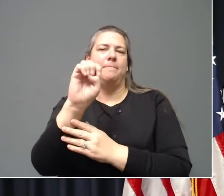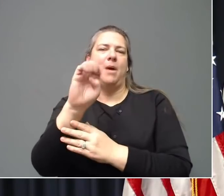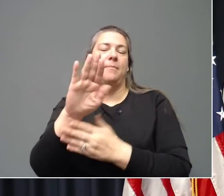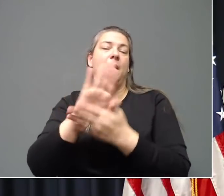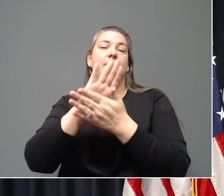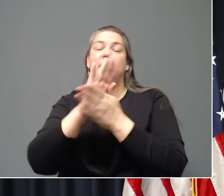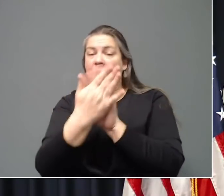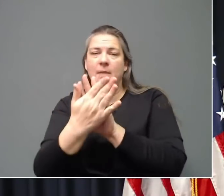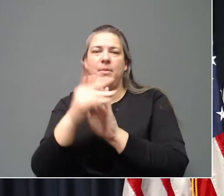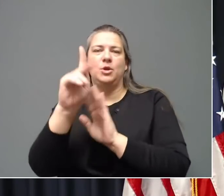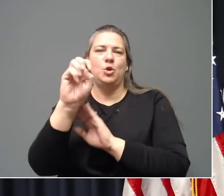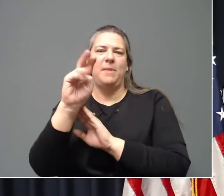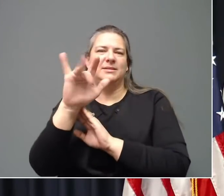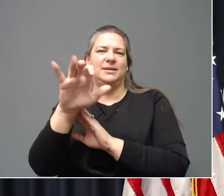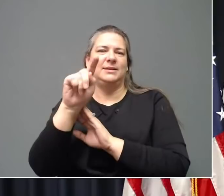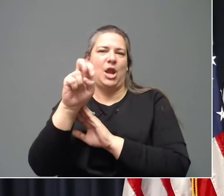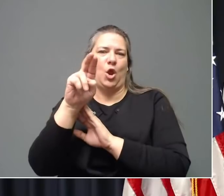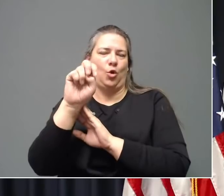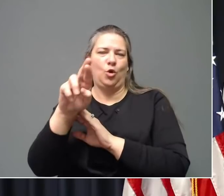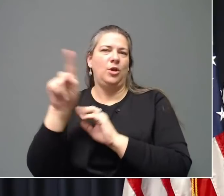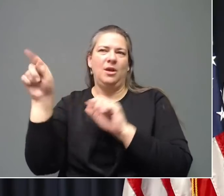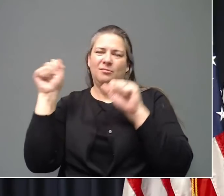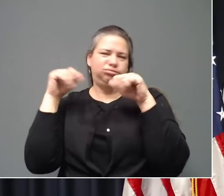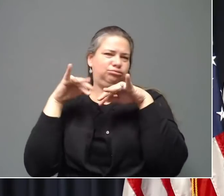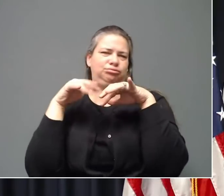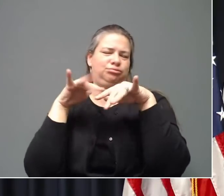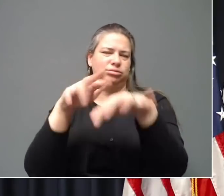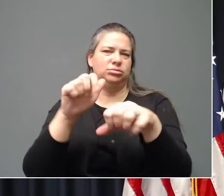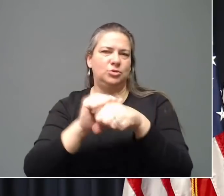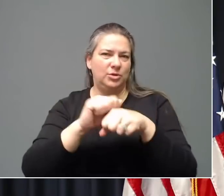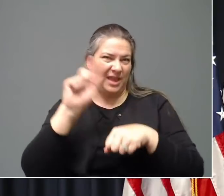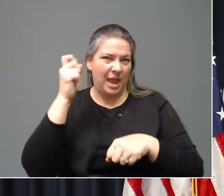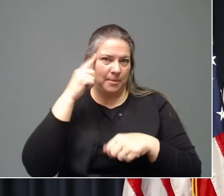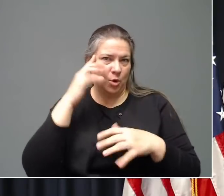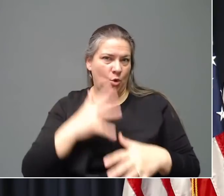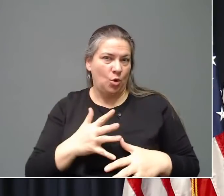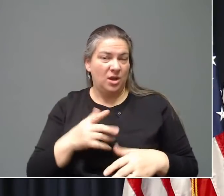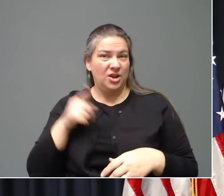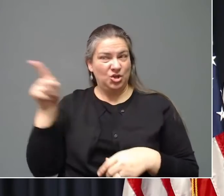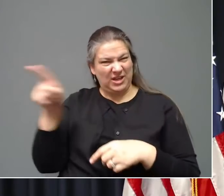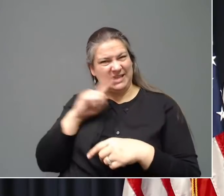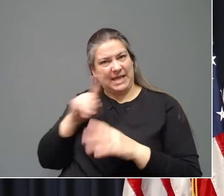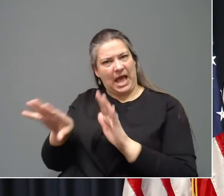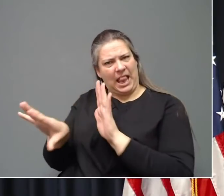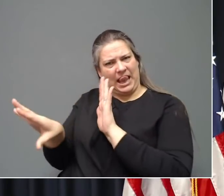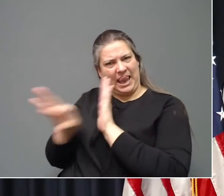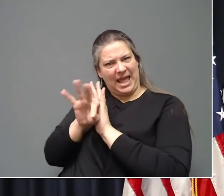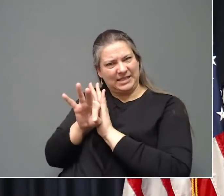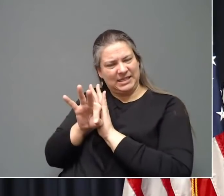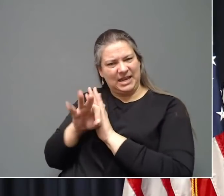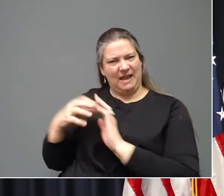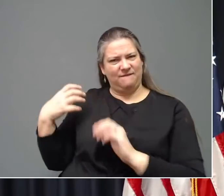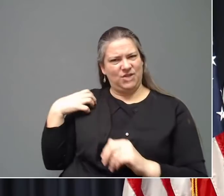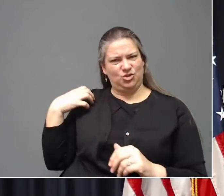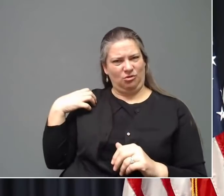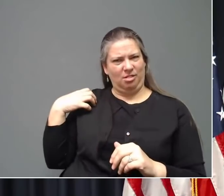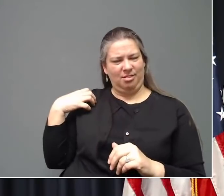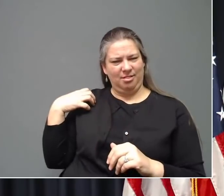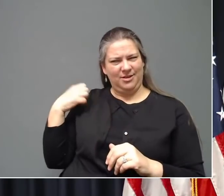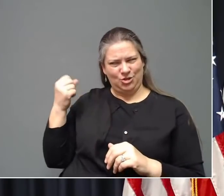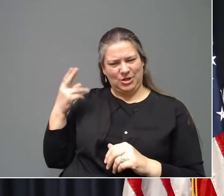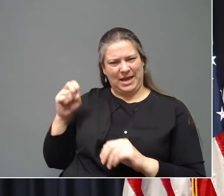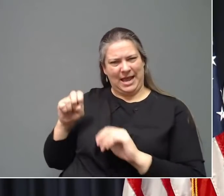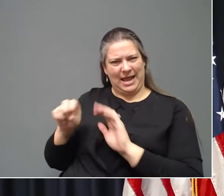attack on our Capitol. For an elected official to be challenging